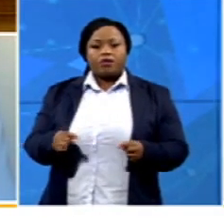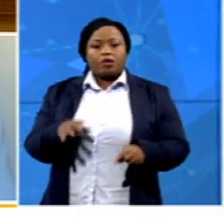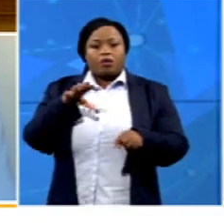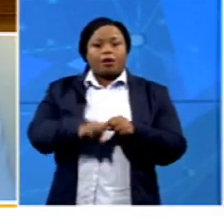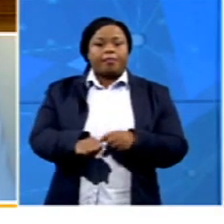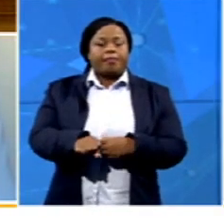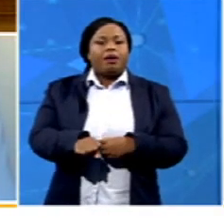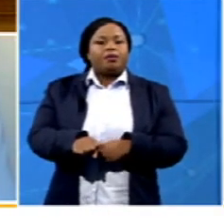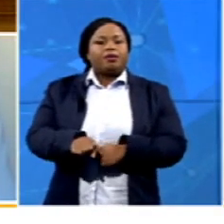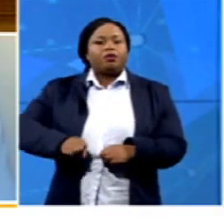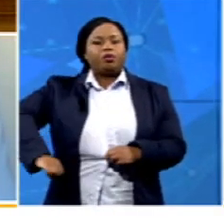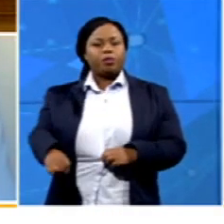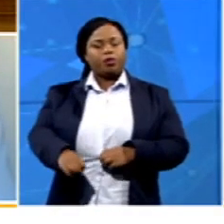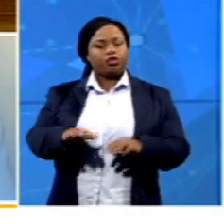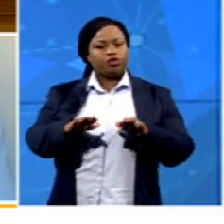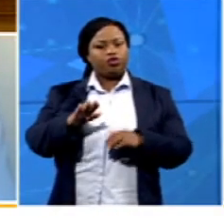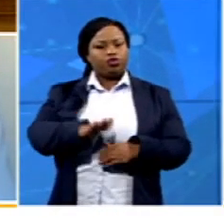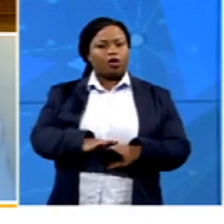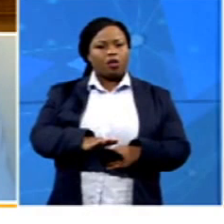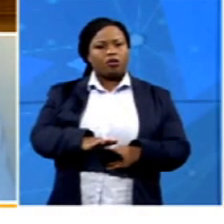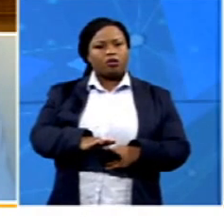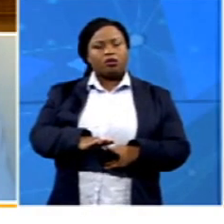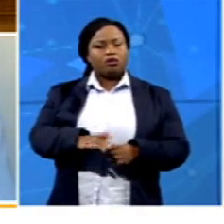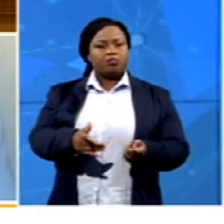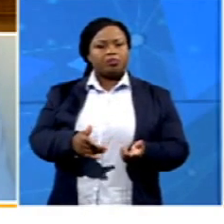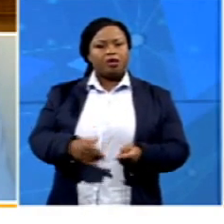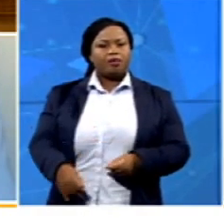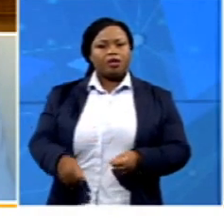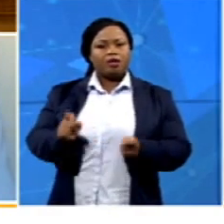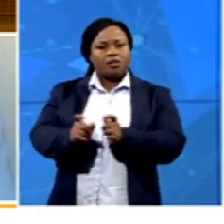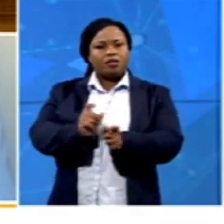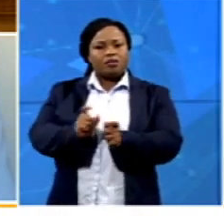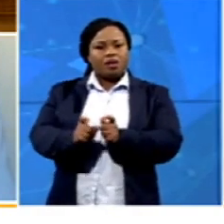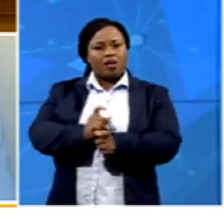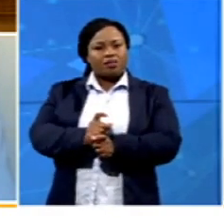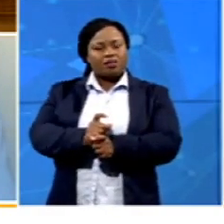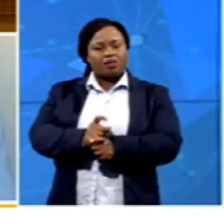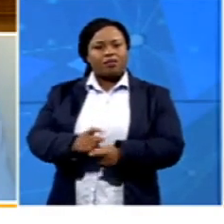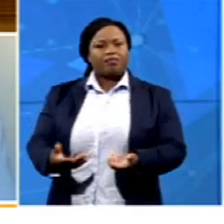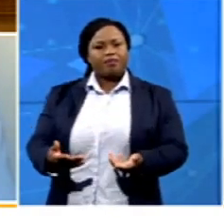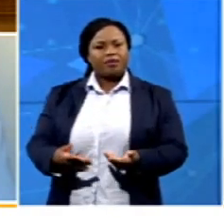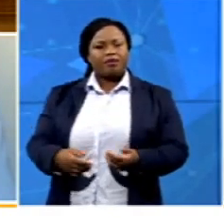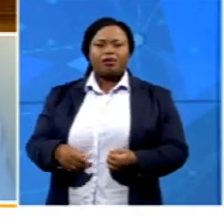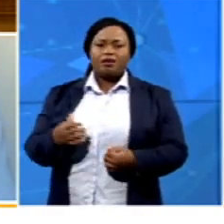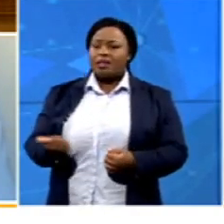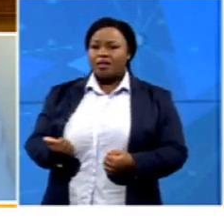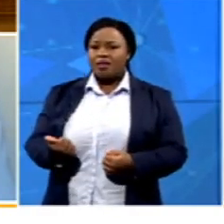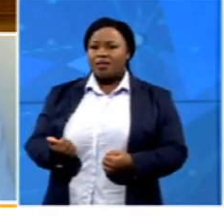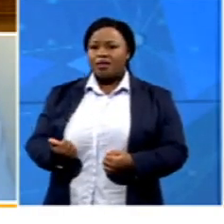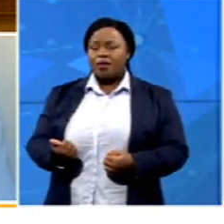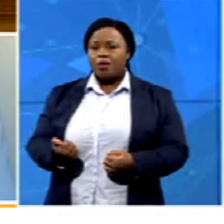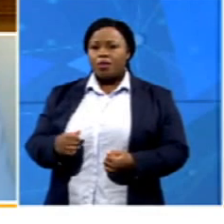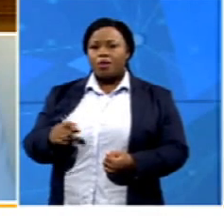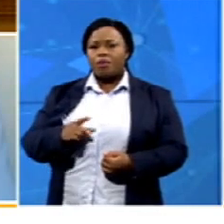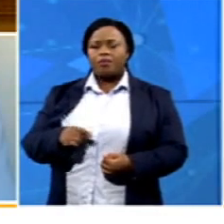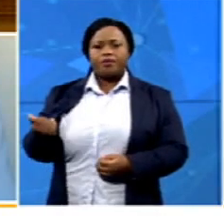that your child is dyslexic up until kindergarten, and does not then open up to, the fact that